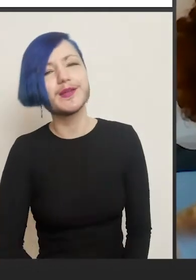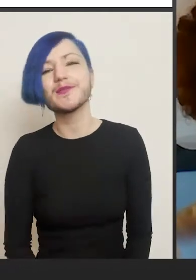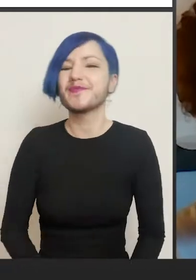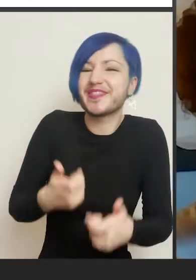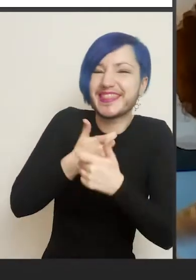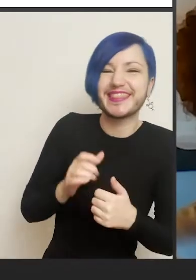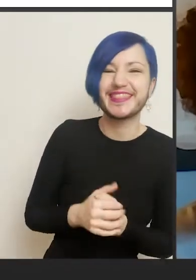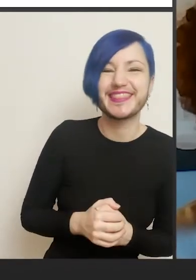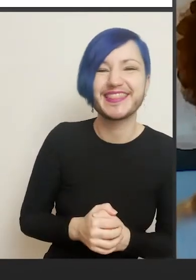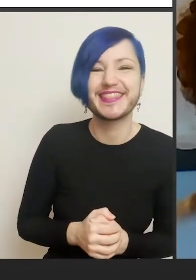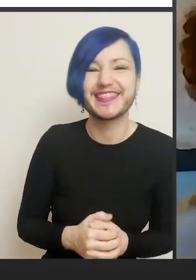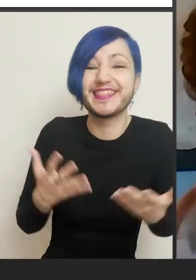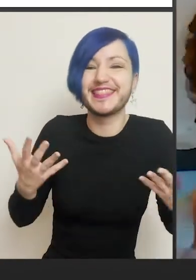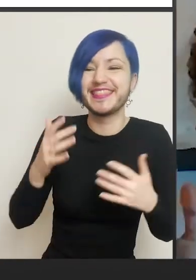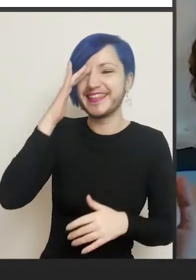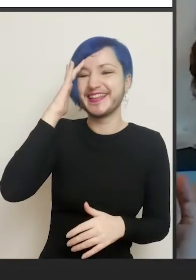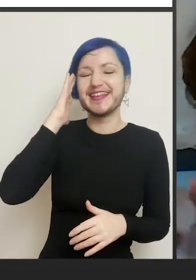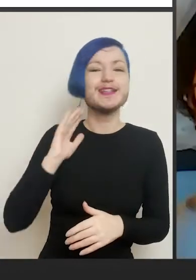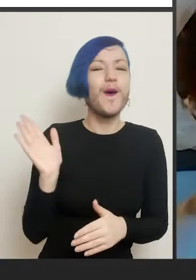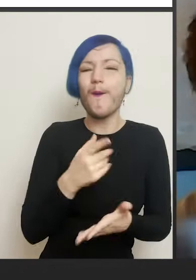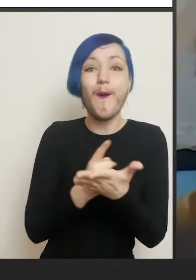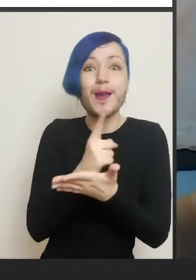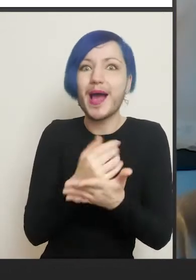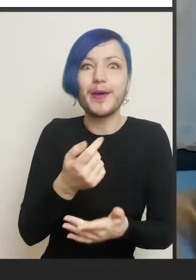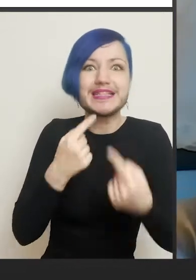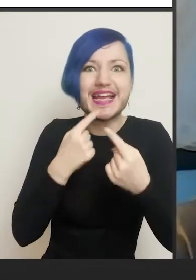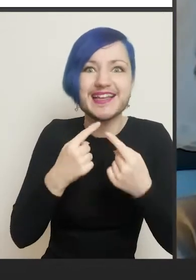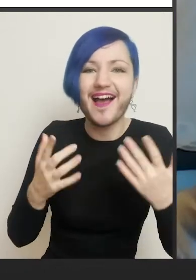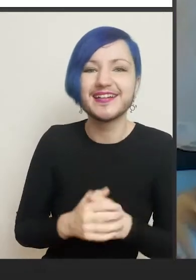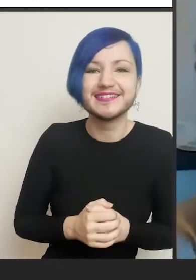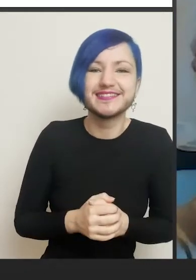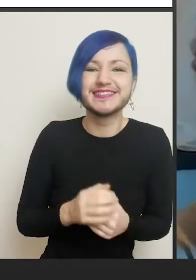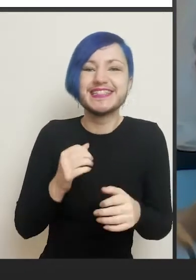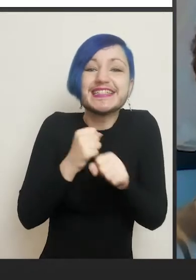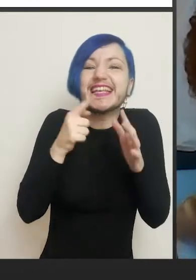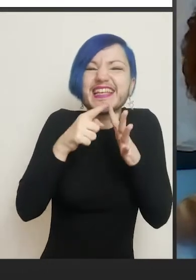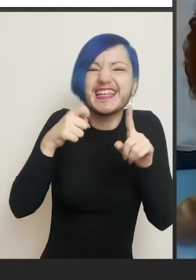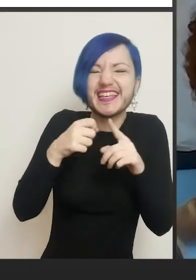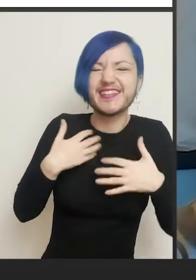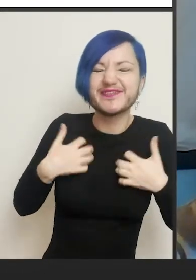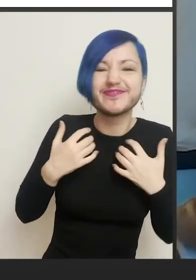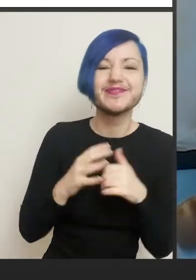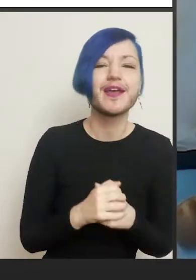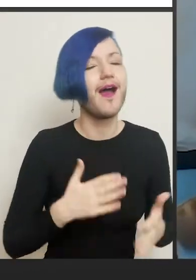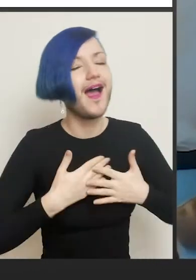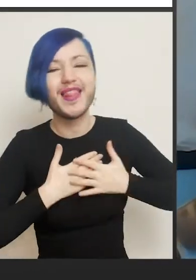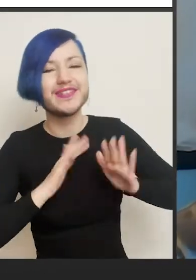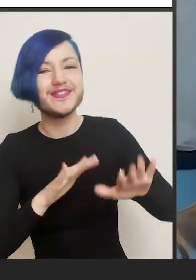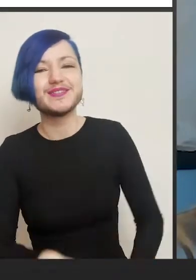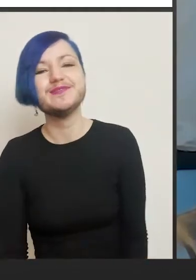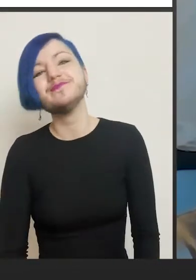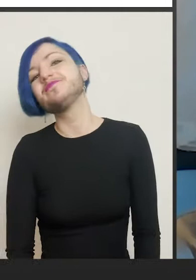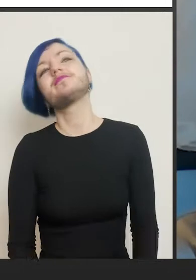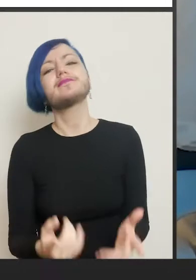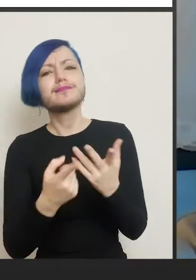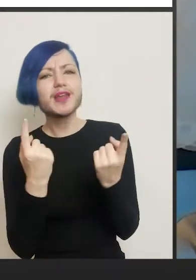about the data. Sorry, speaking out. I love it. The other thing